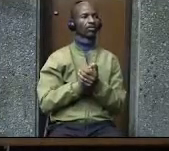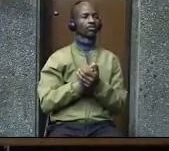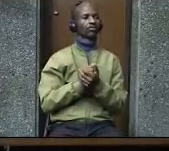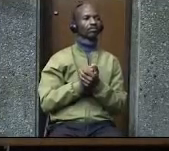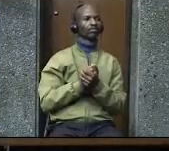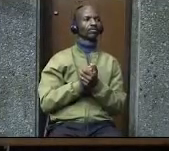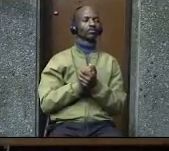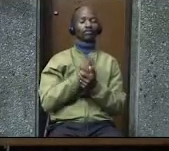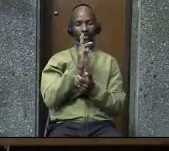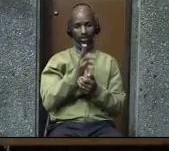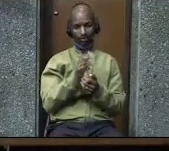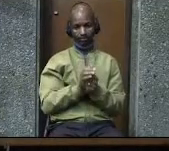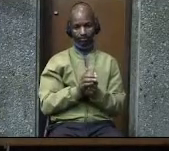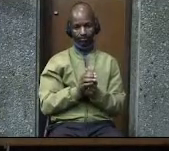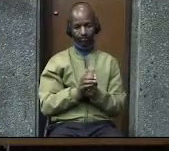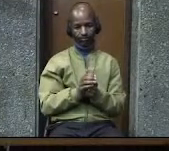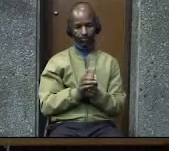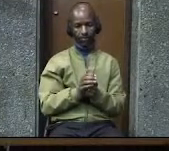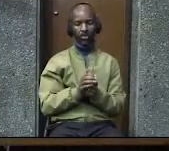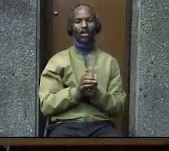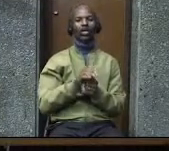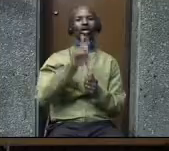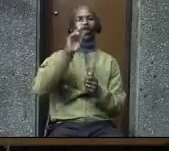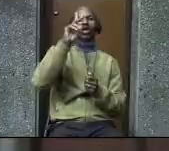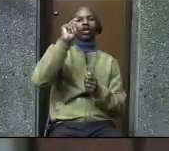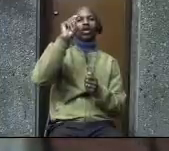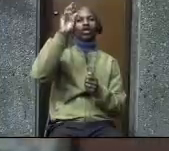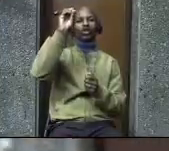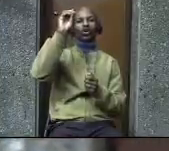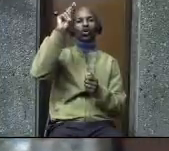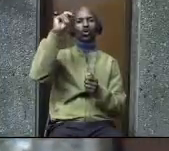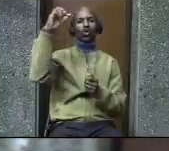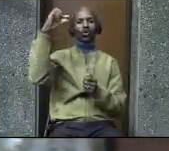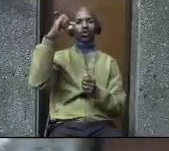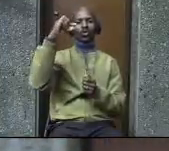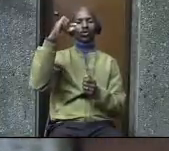And next to Menjokwe, it's Metong.